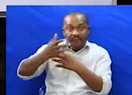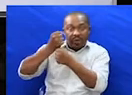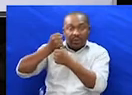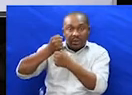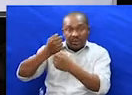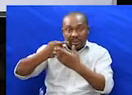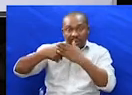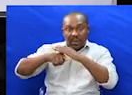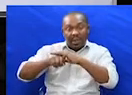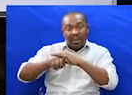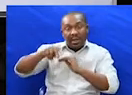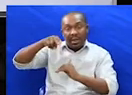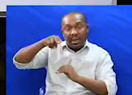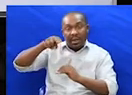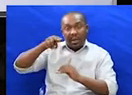the cell.